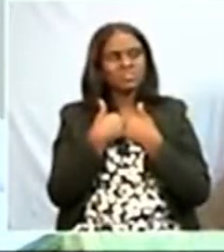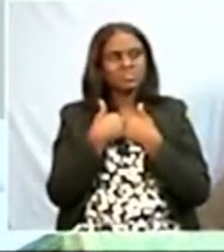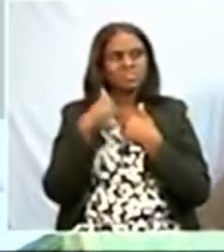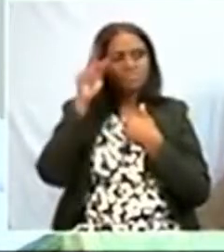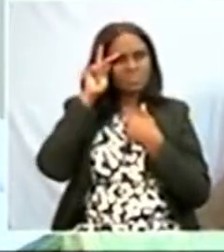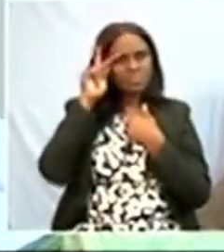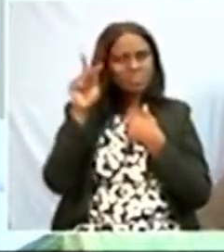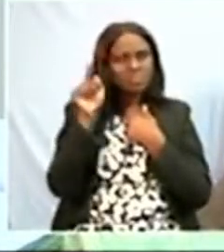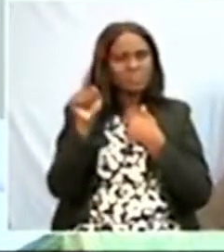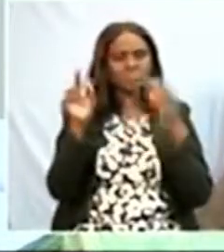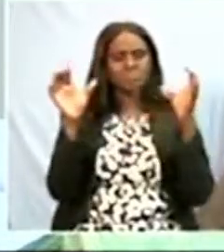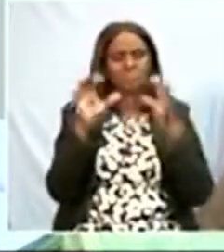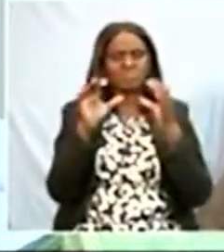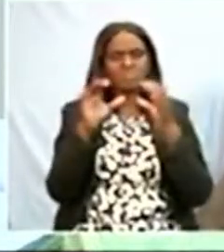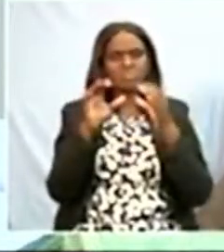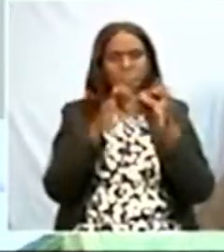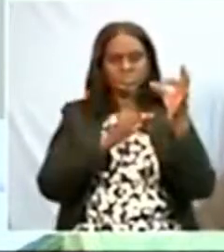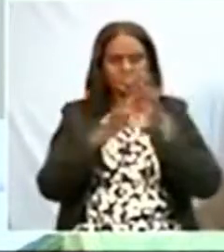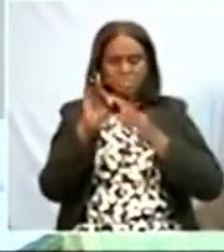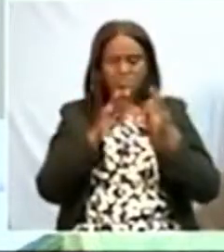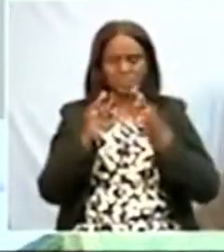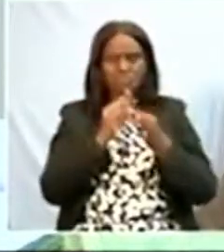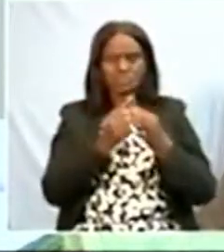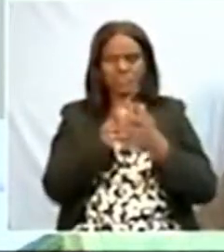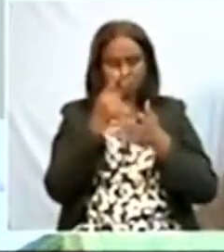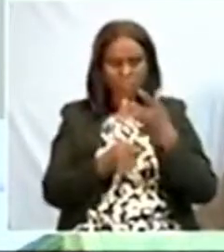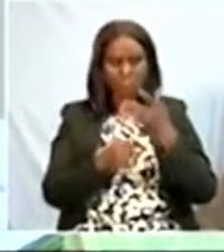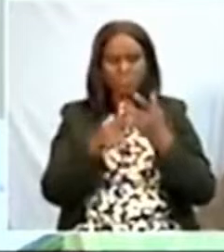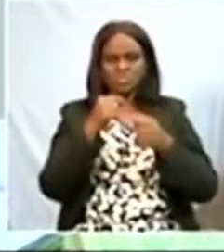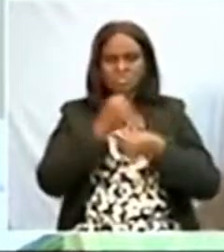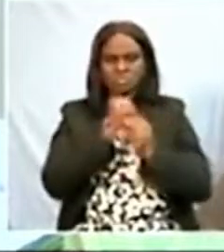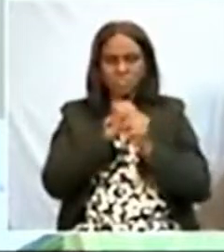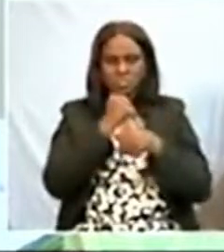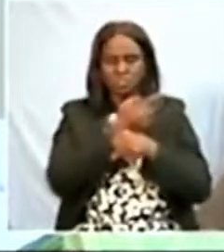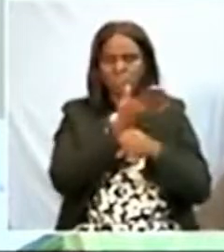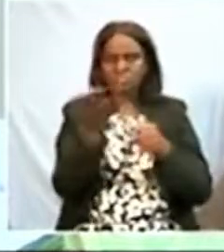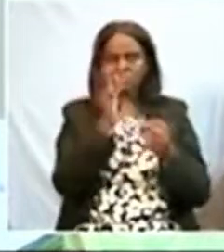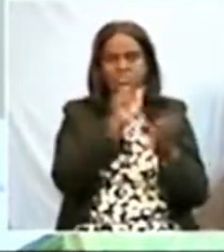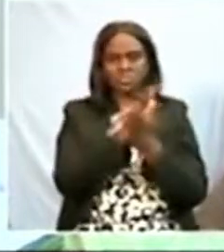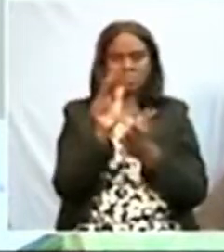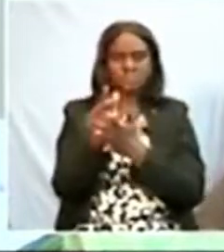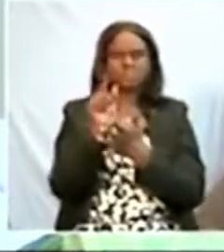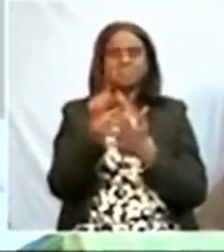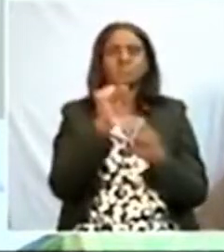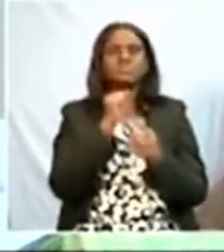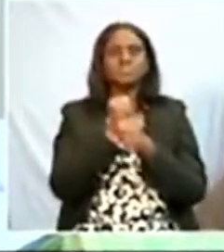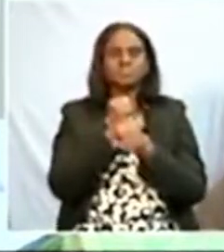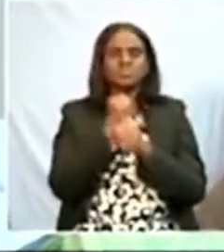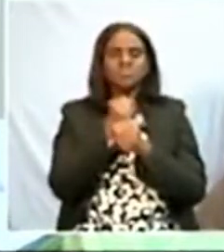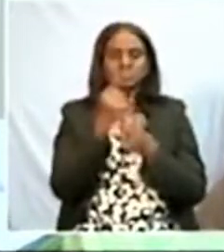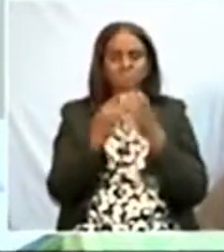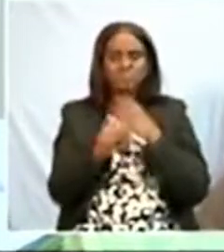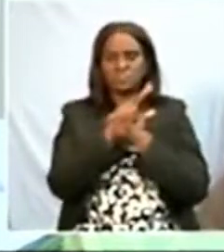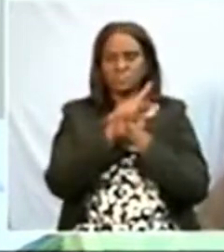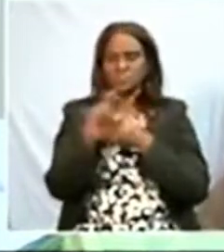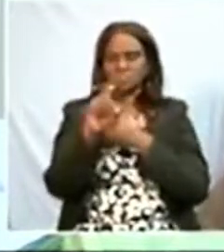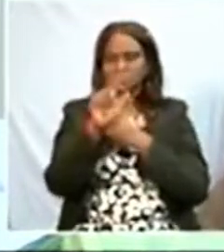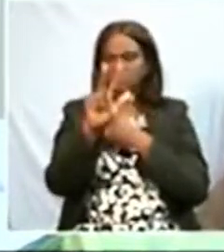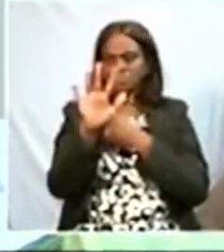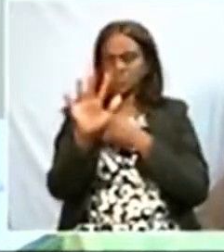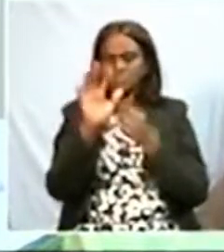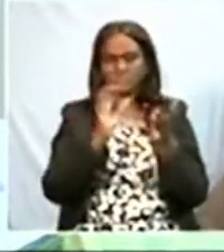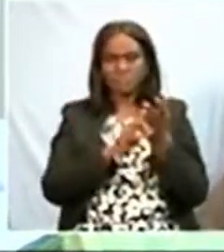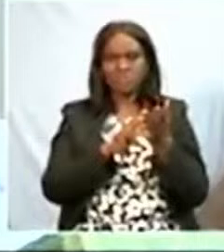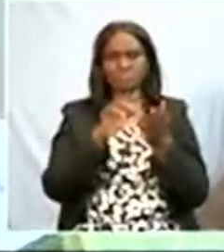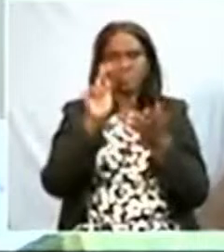Kitwe Council, can you explain to us what made them to certify these works, that 135,000 kwacha should